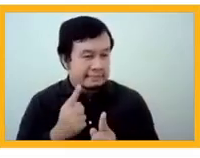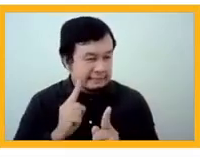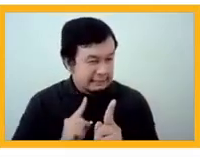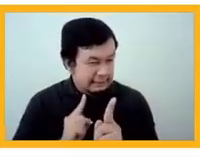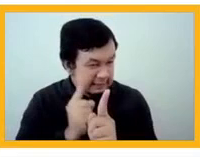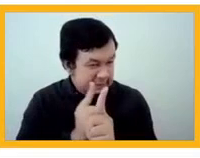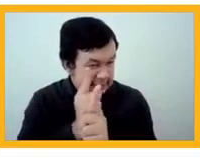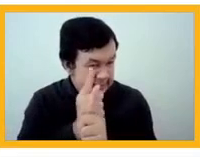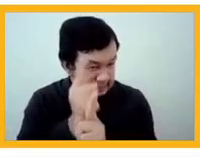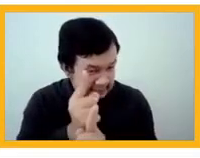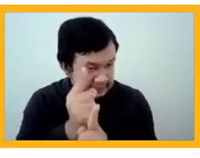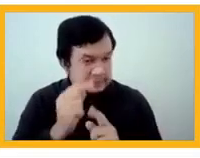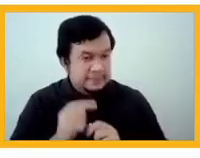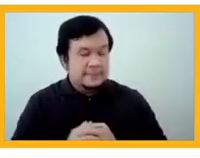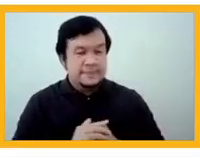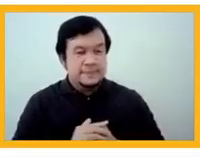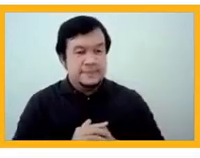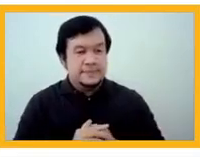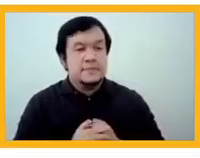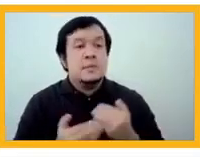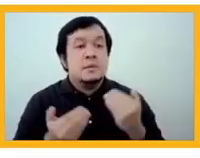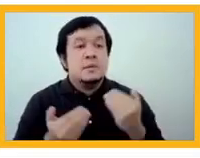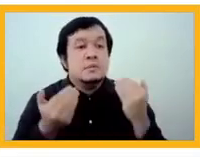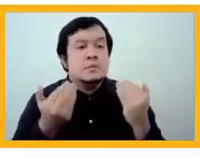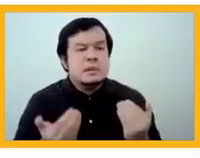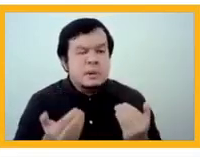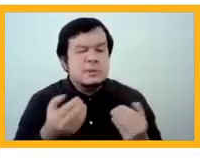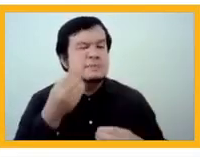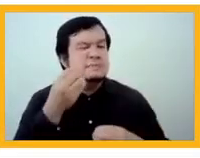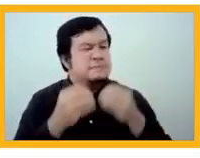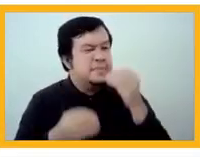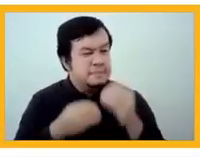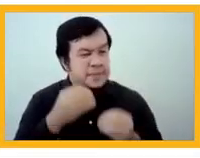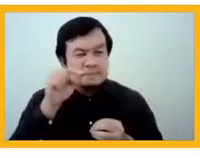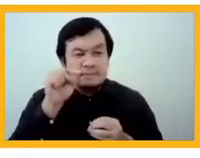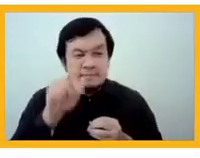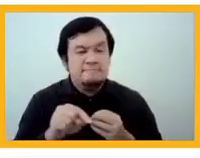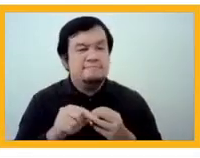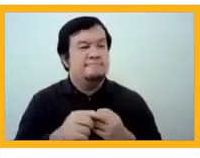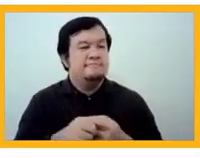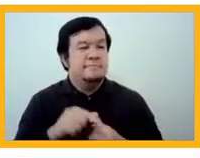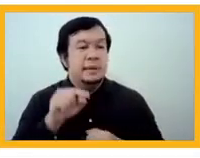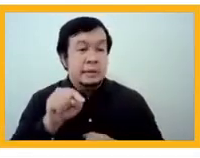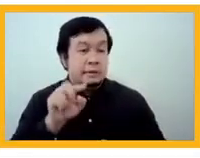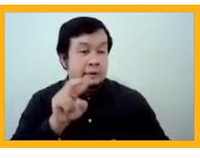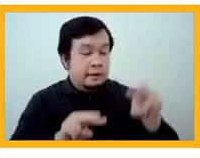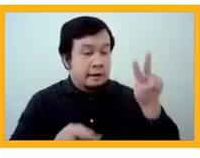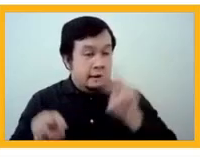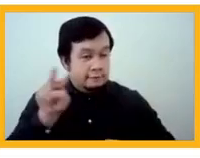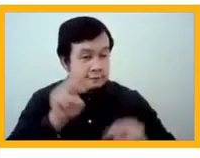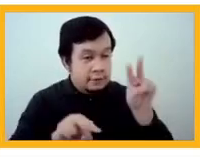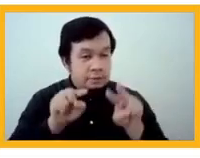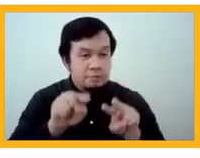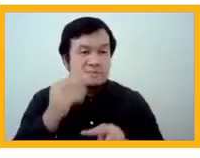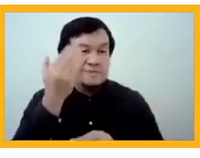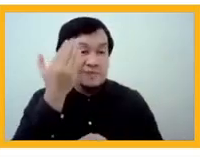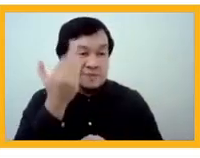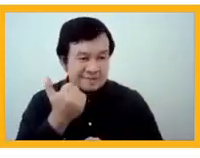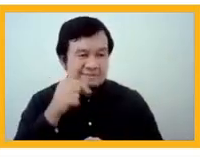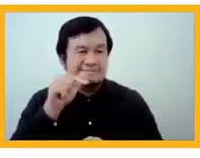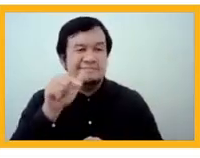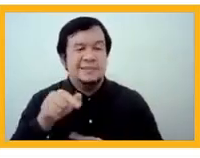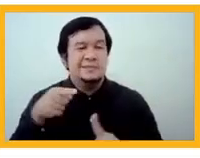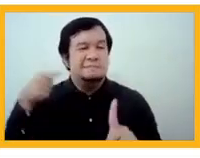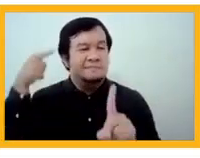of issues in terms of thinking about evaluation is just the alignment of goals and monitoring down the chain based on